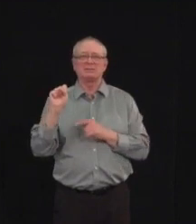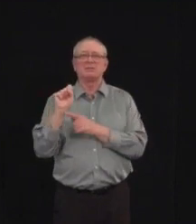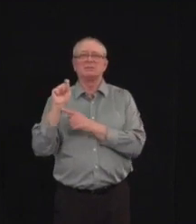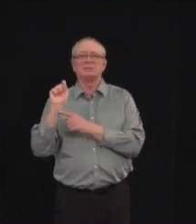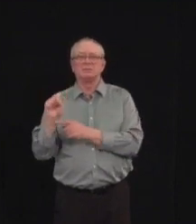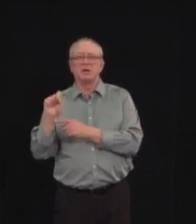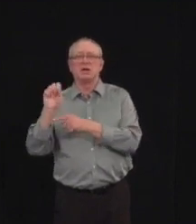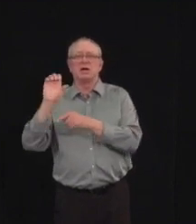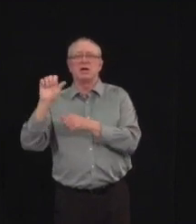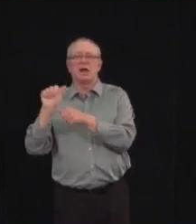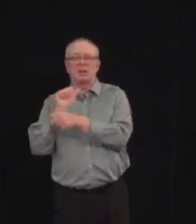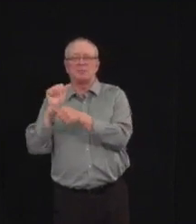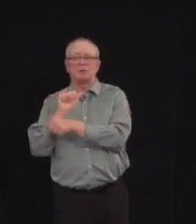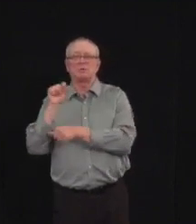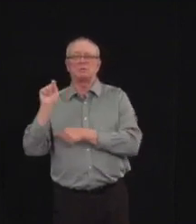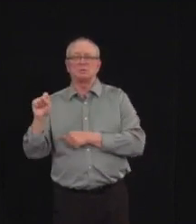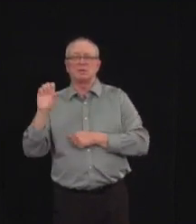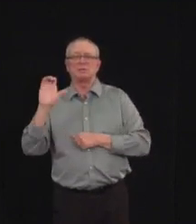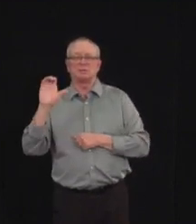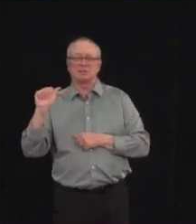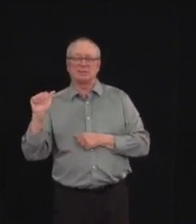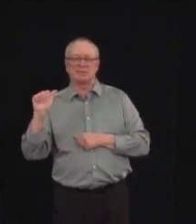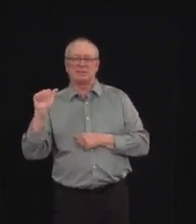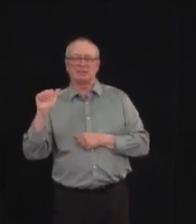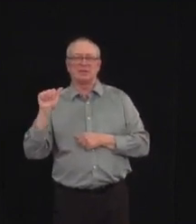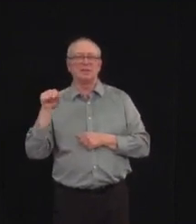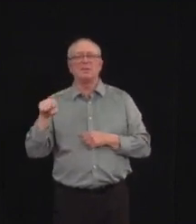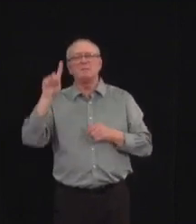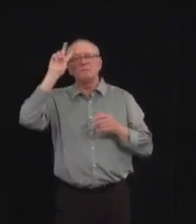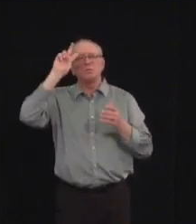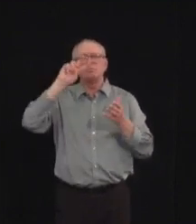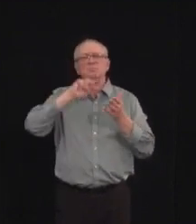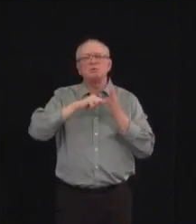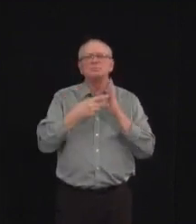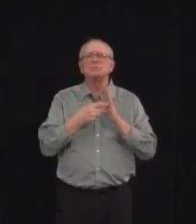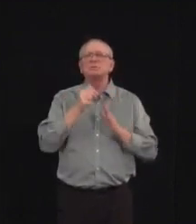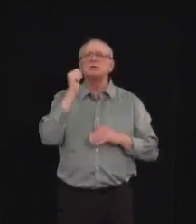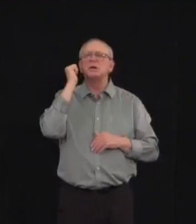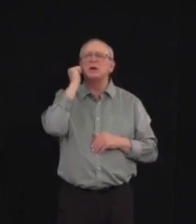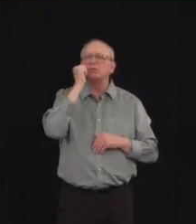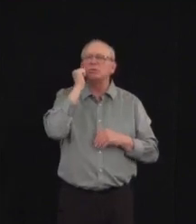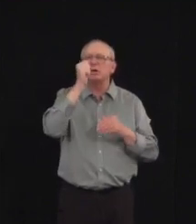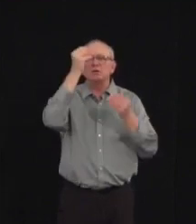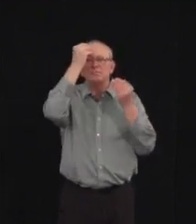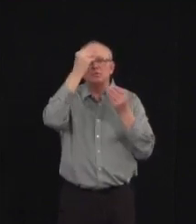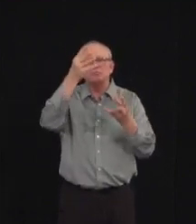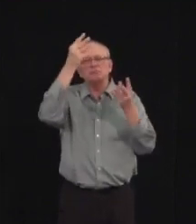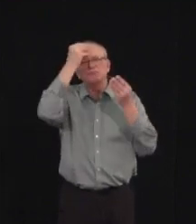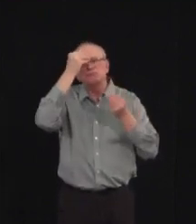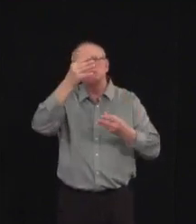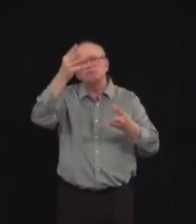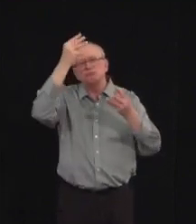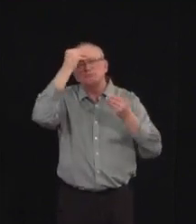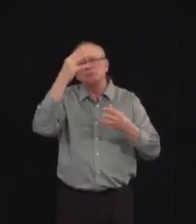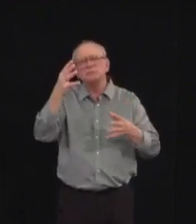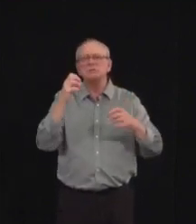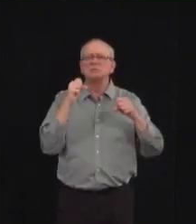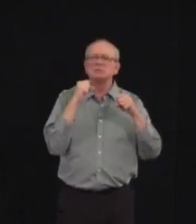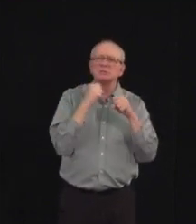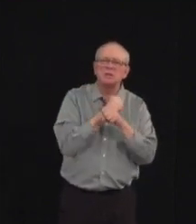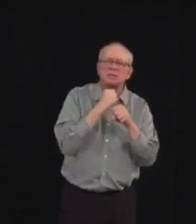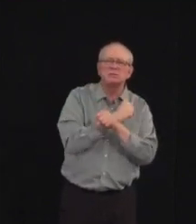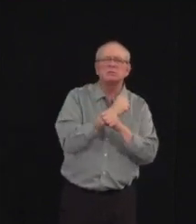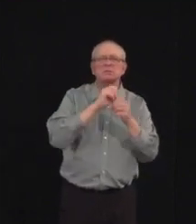alberta.ca, was set up to provide daily updates on a variety of statistics using dashboards, graphs, and tables.